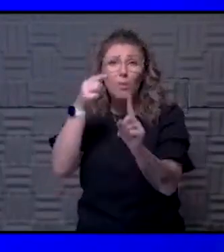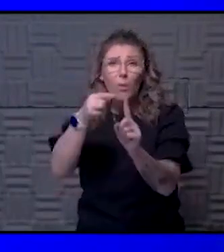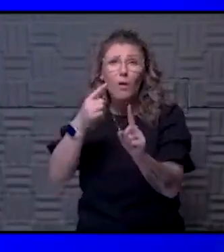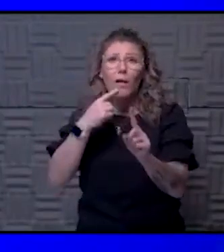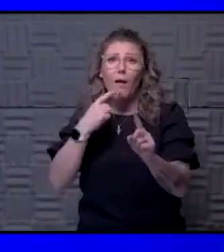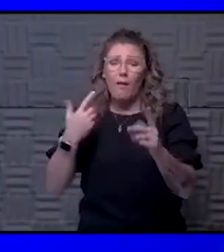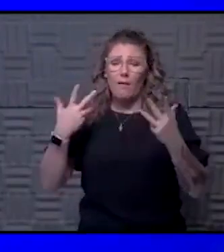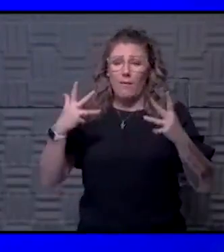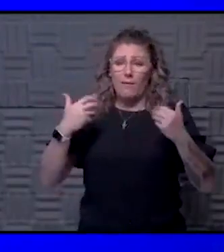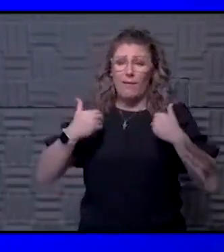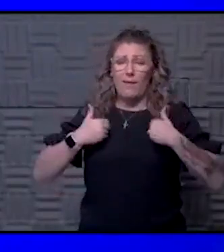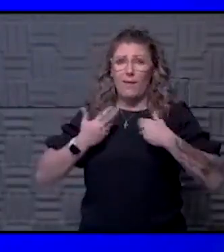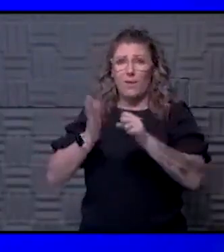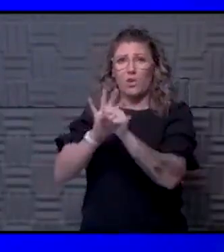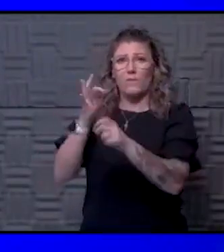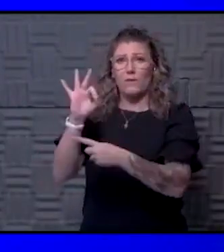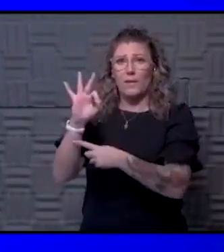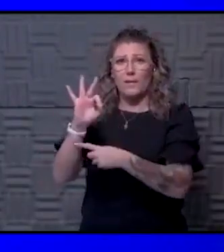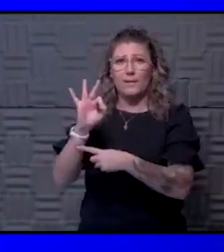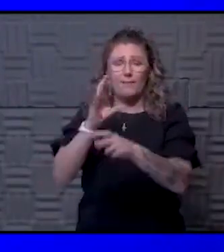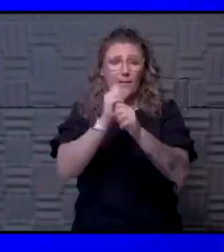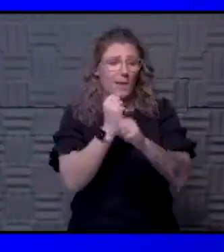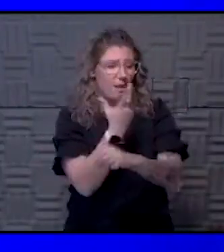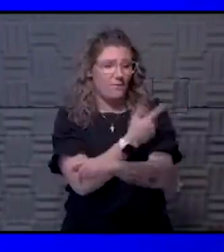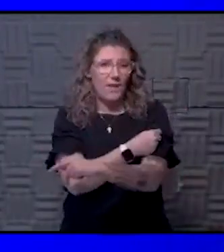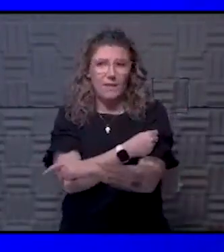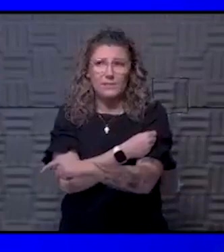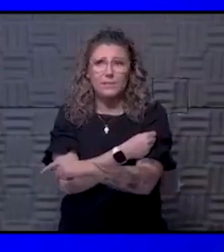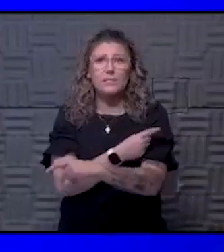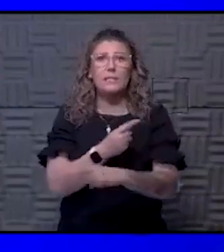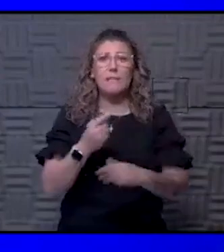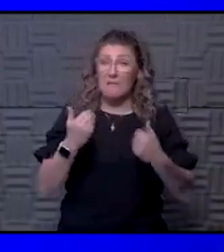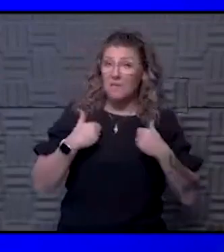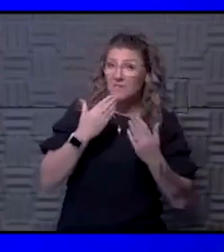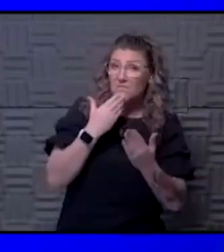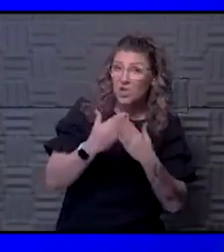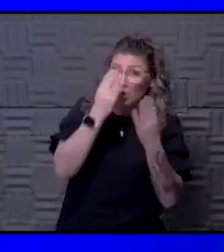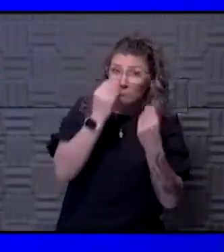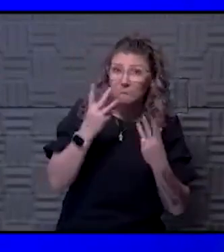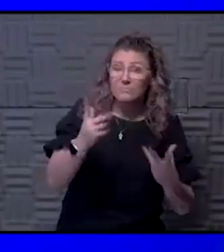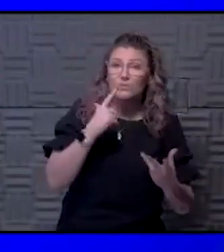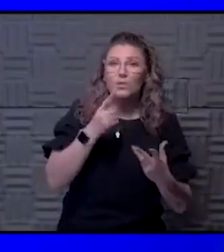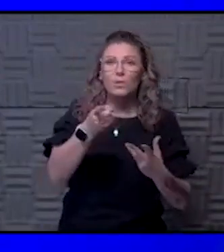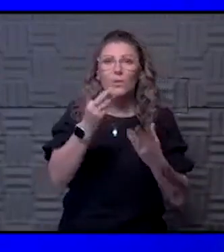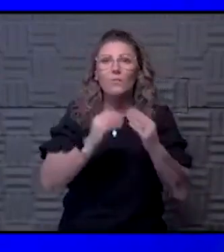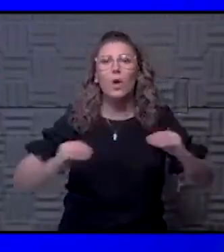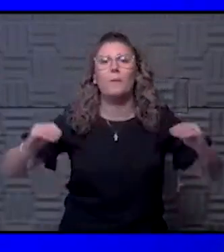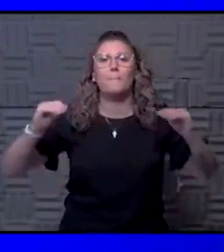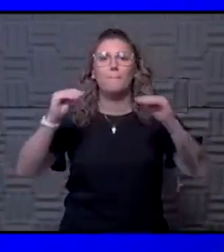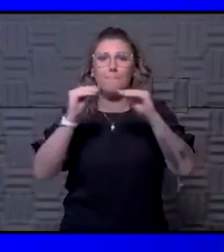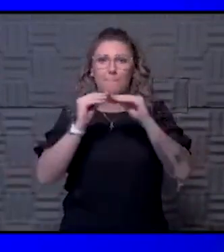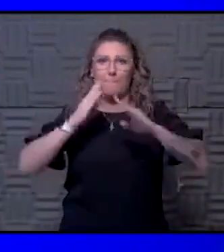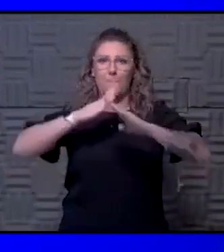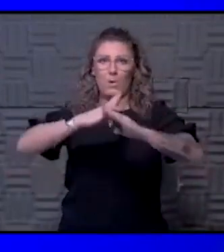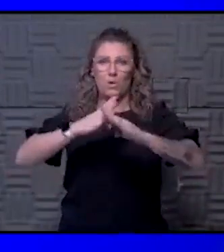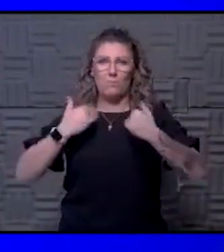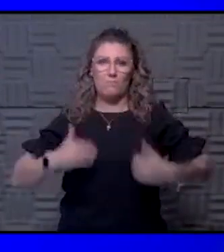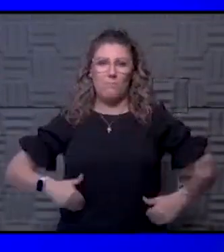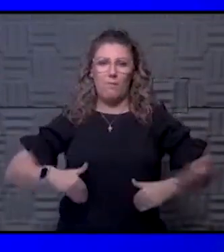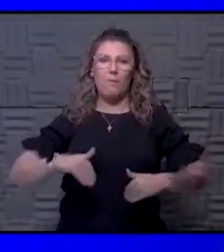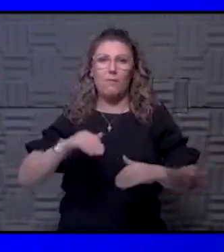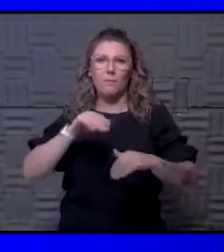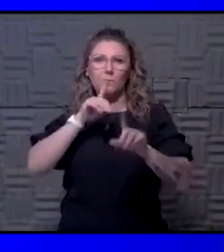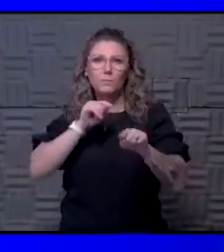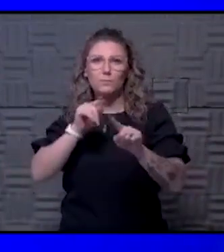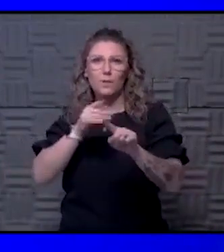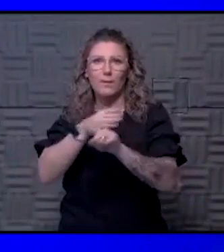had COVID-19, I got vaccinated. We do have good data that you have a more robust immune response after that first